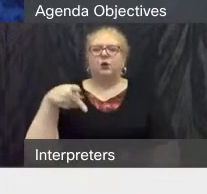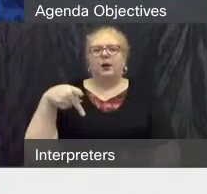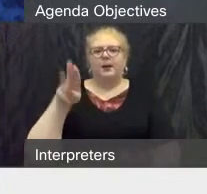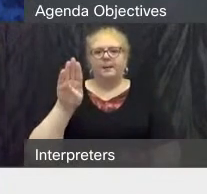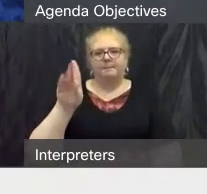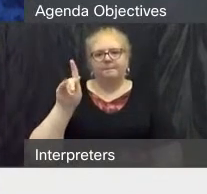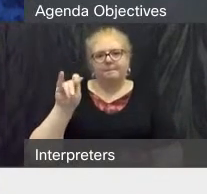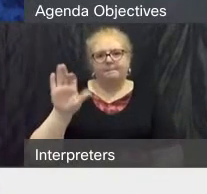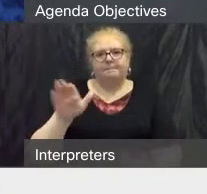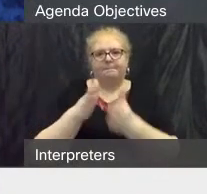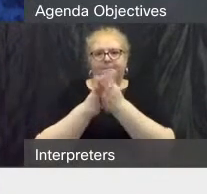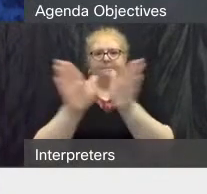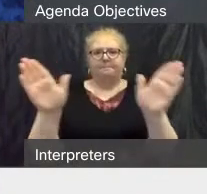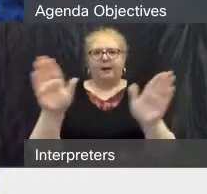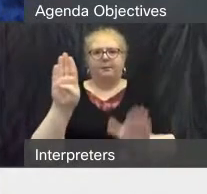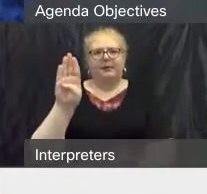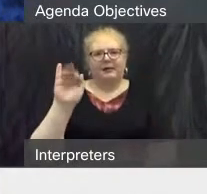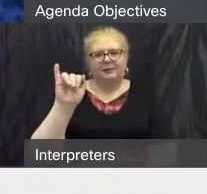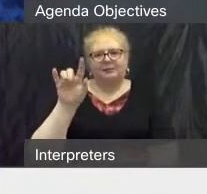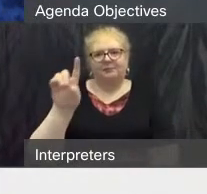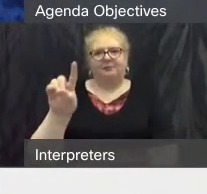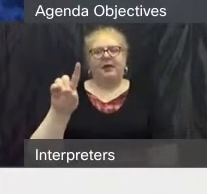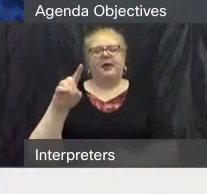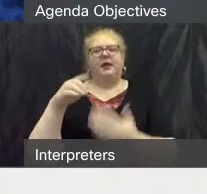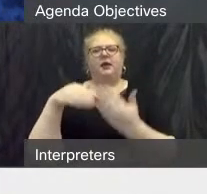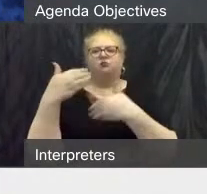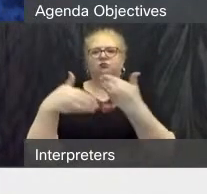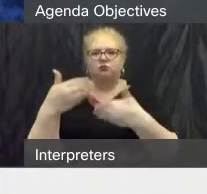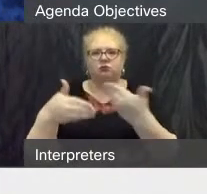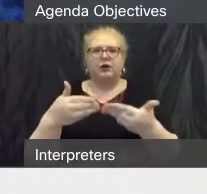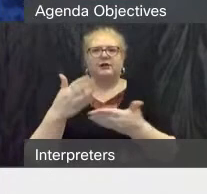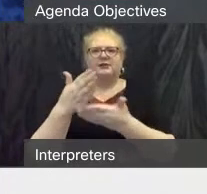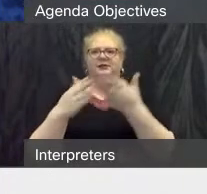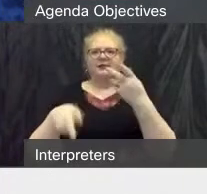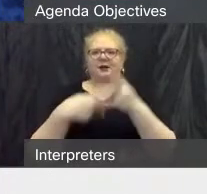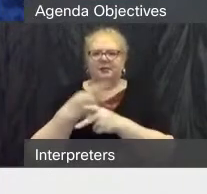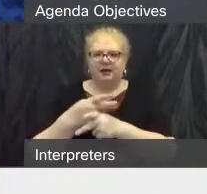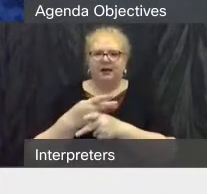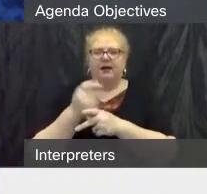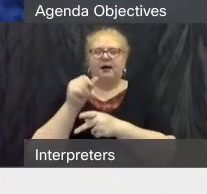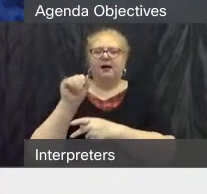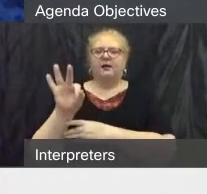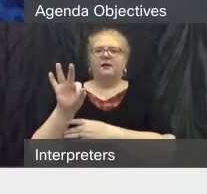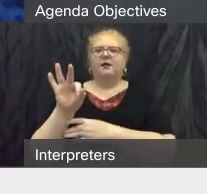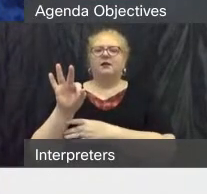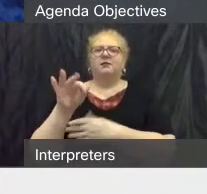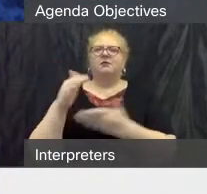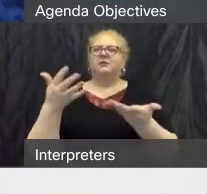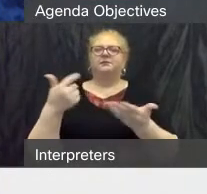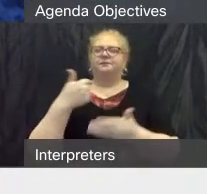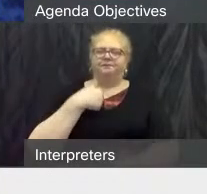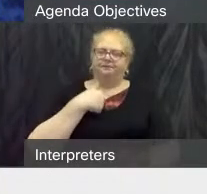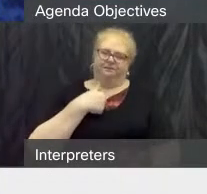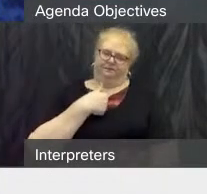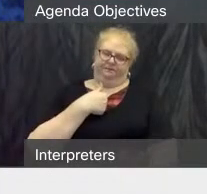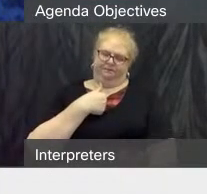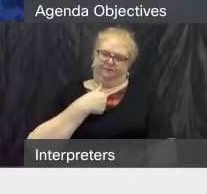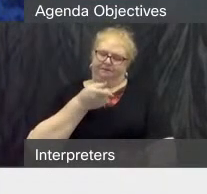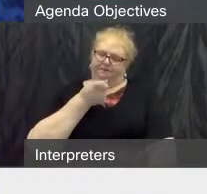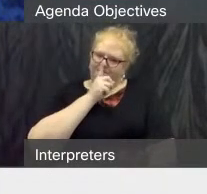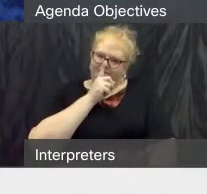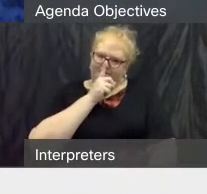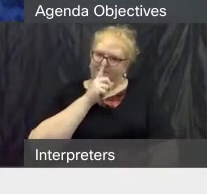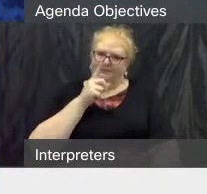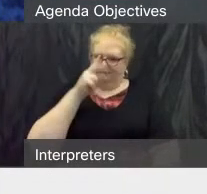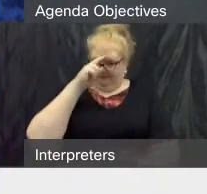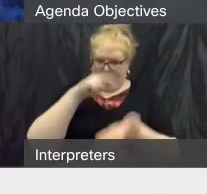would typically have some time, and so I'm not saying that I'm not supportive of